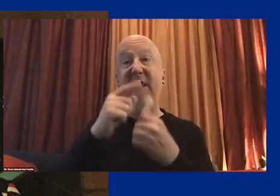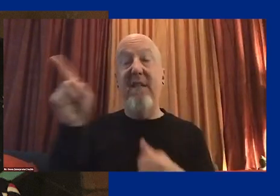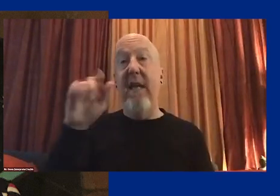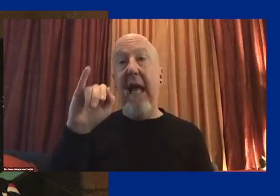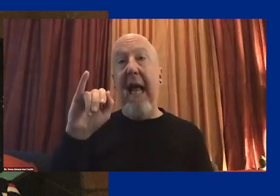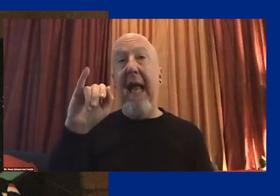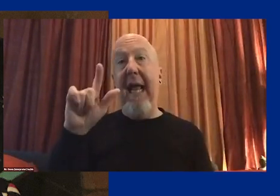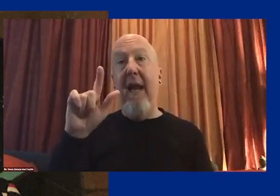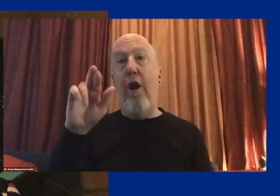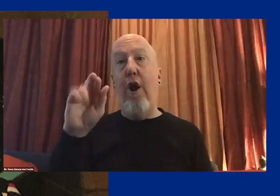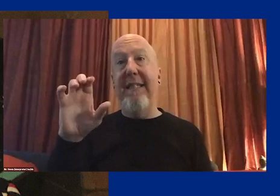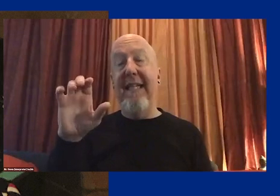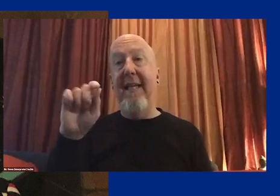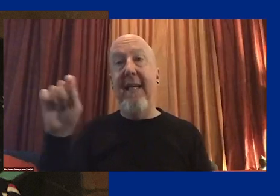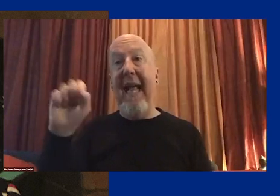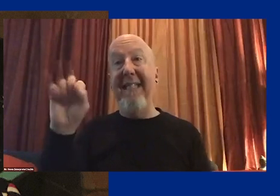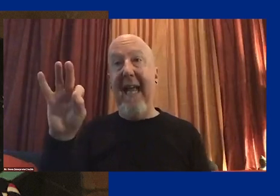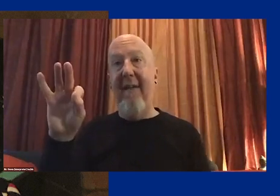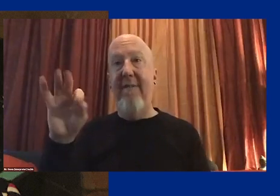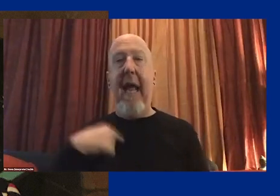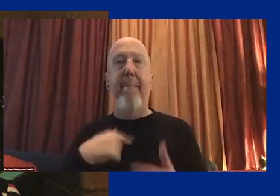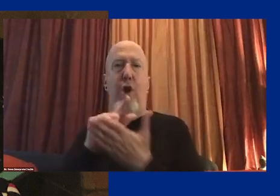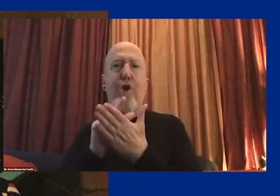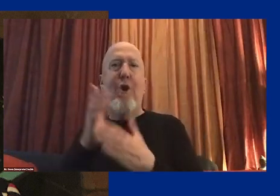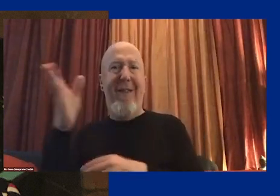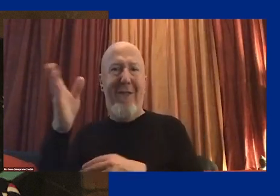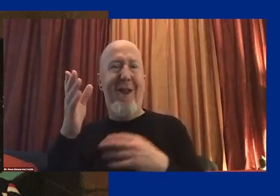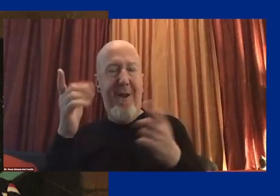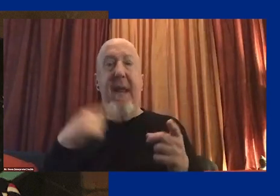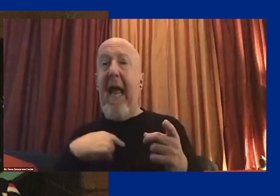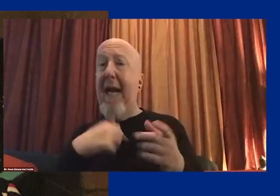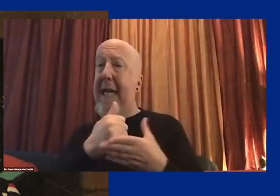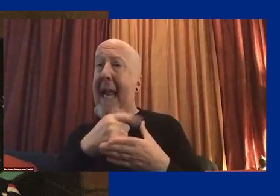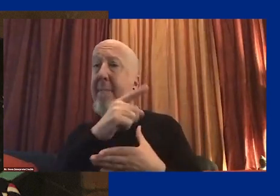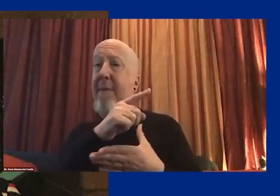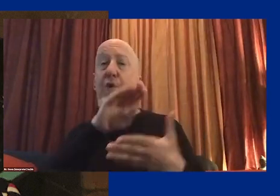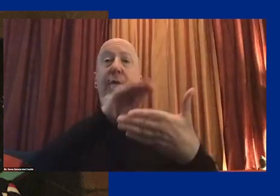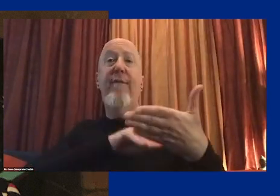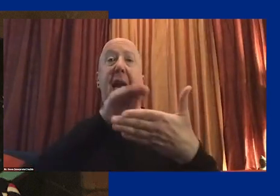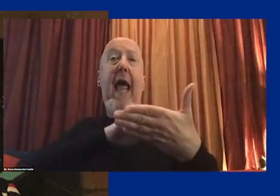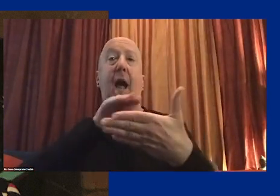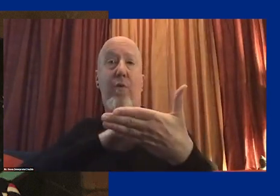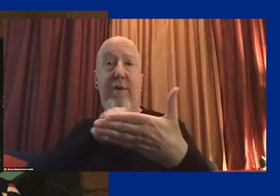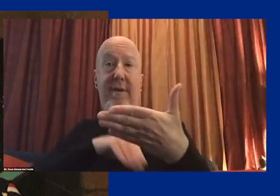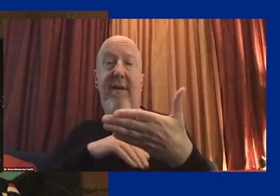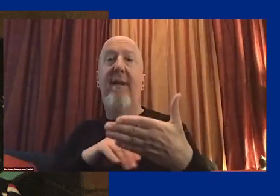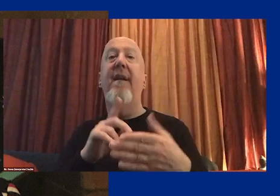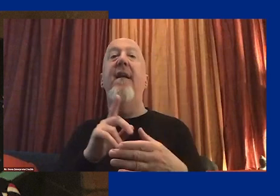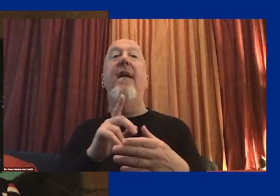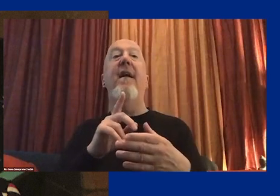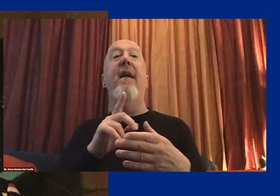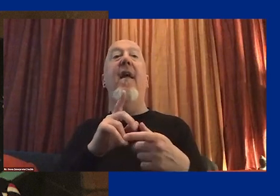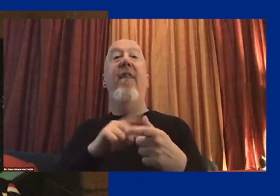ILRCSF, where I'm an attorney at, I can assist you with completing documents, and then they would need to